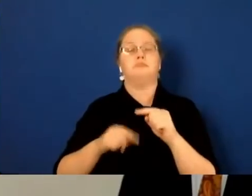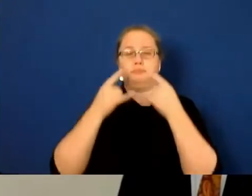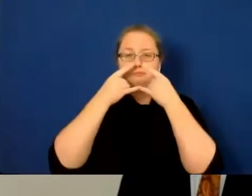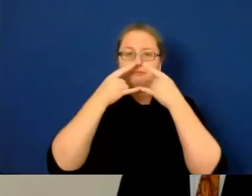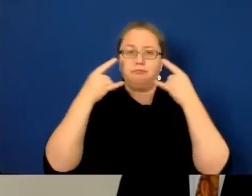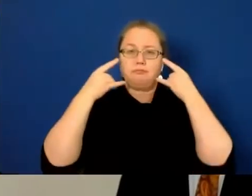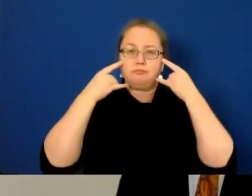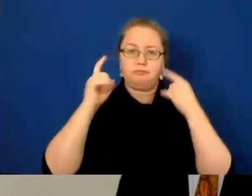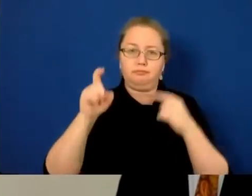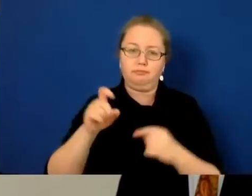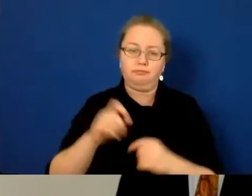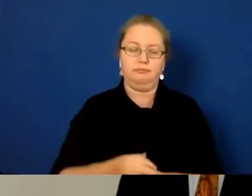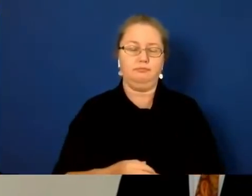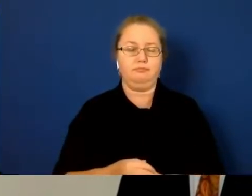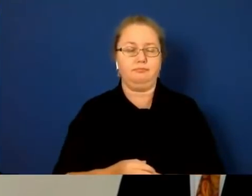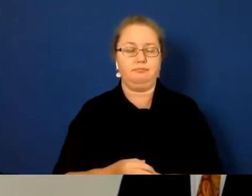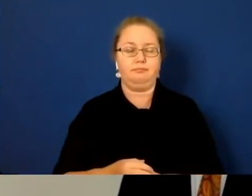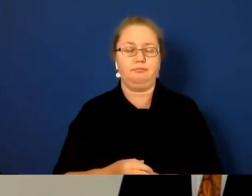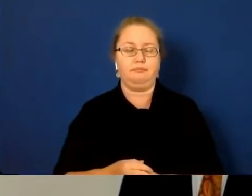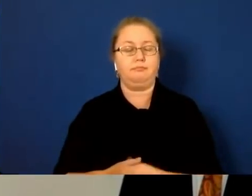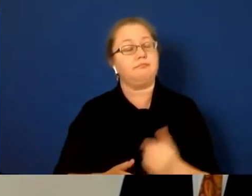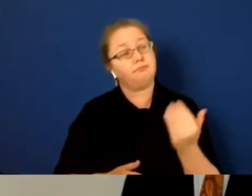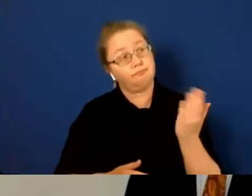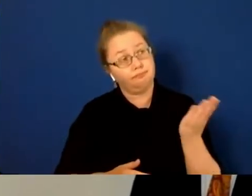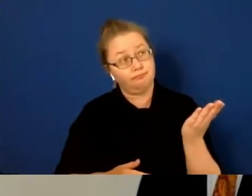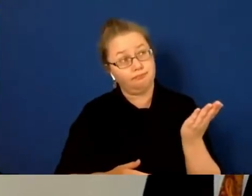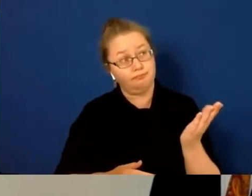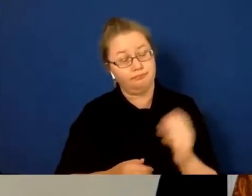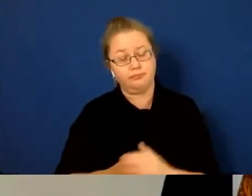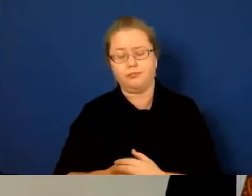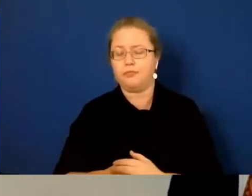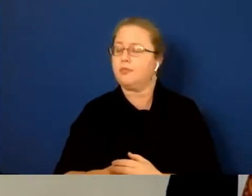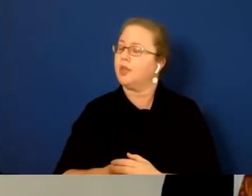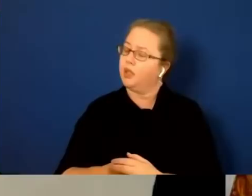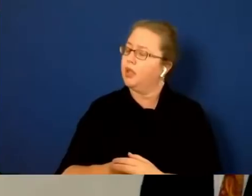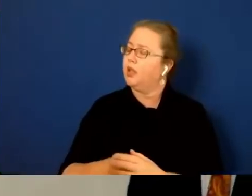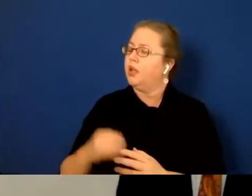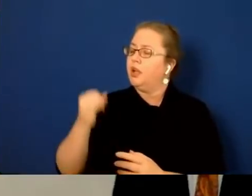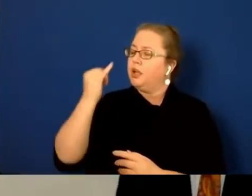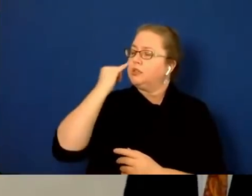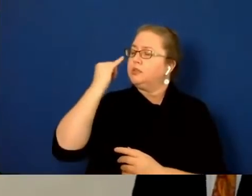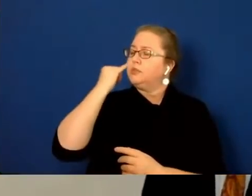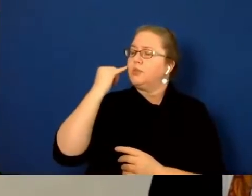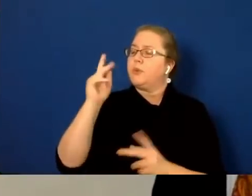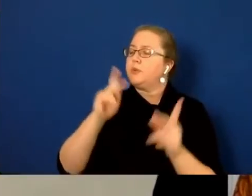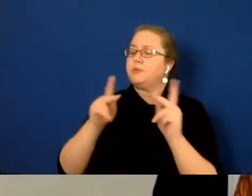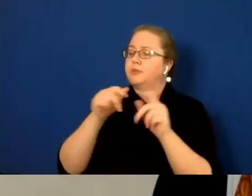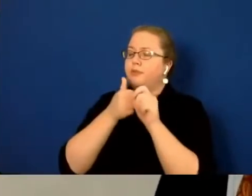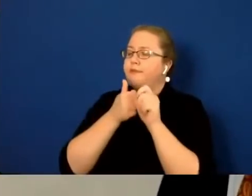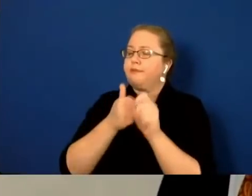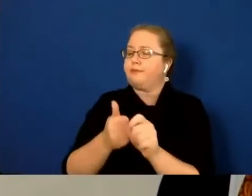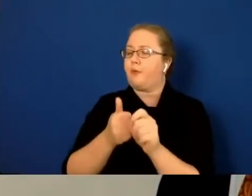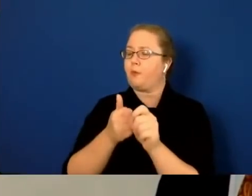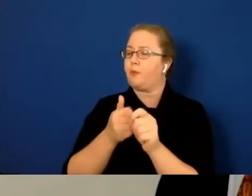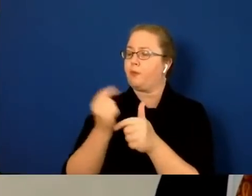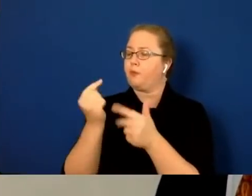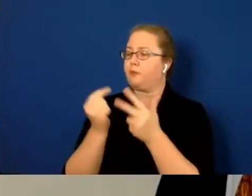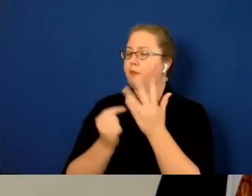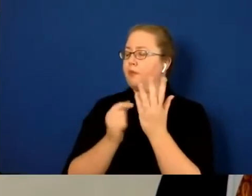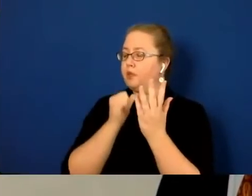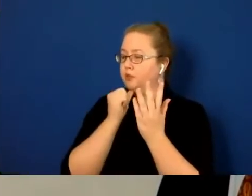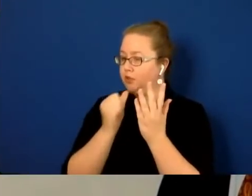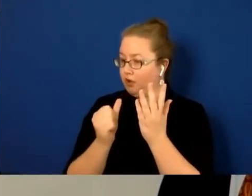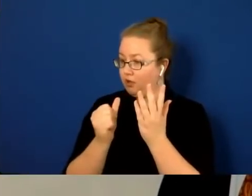from people who work in hardware stores and other places that both staff and people who are using